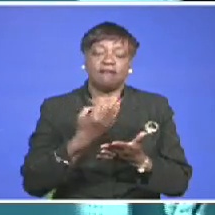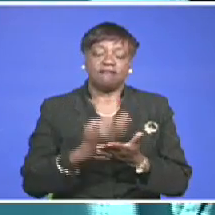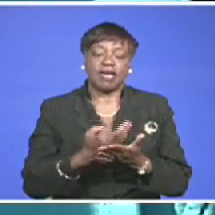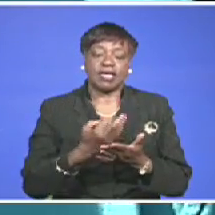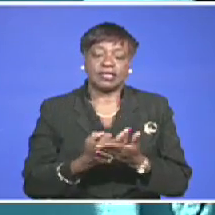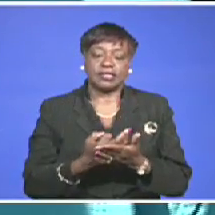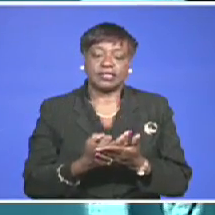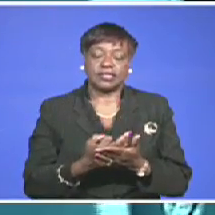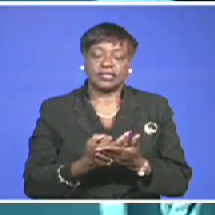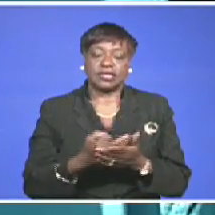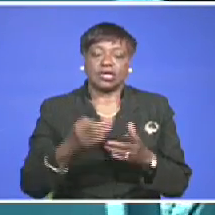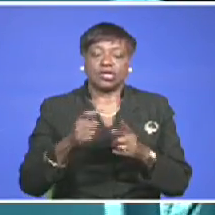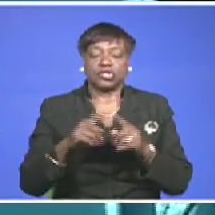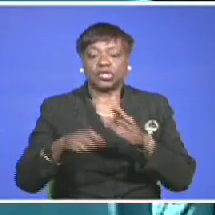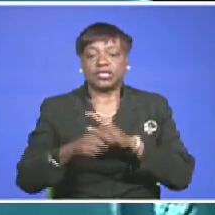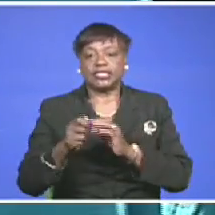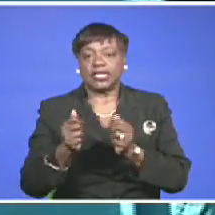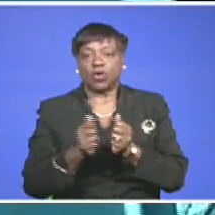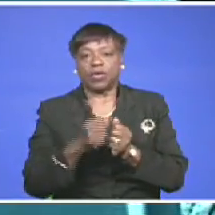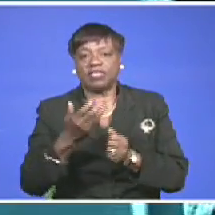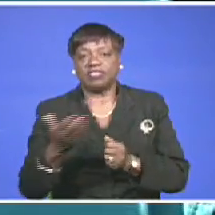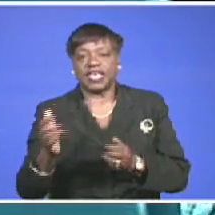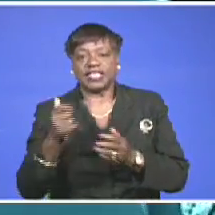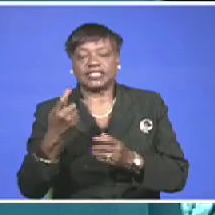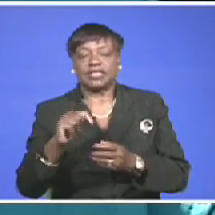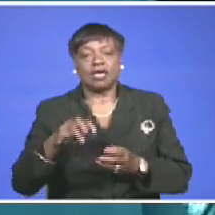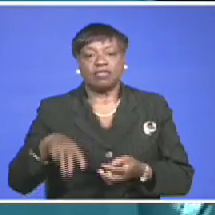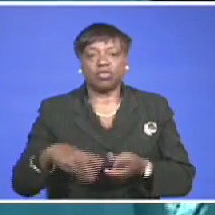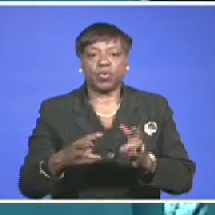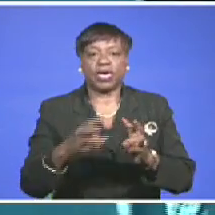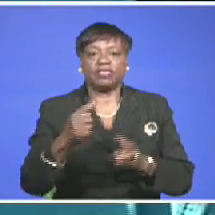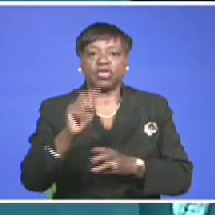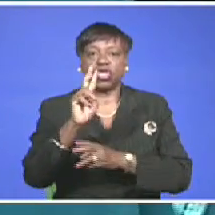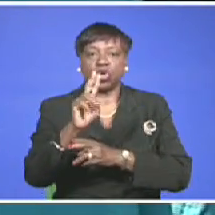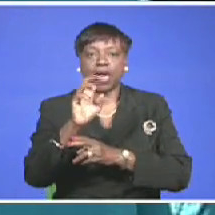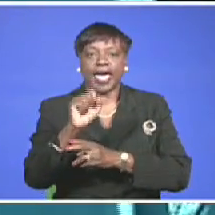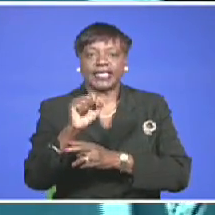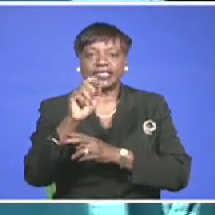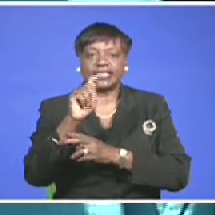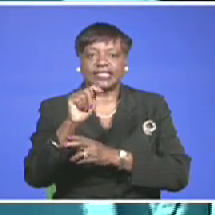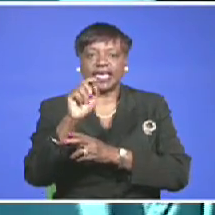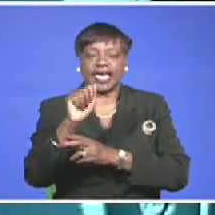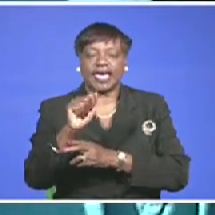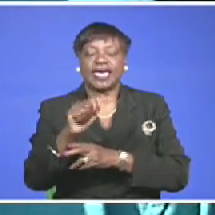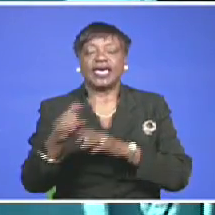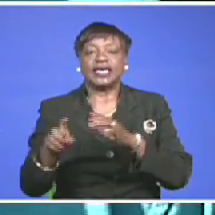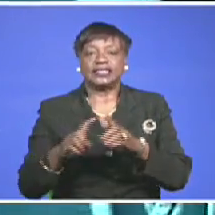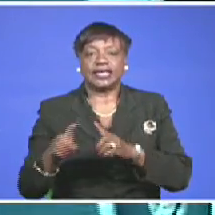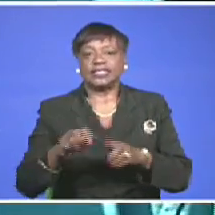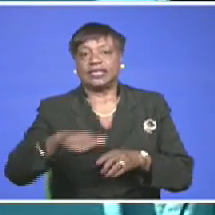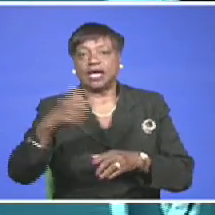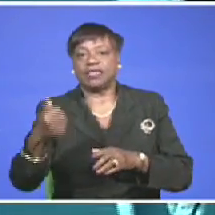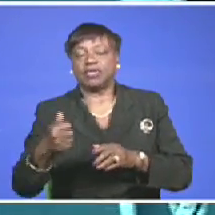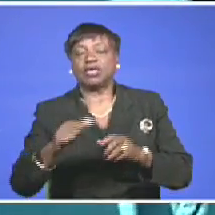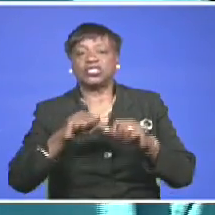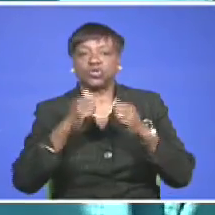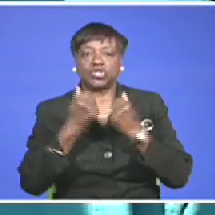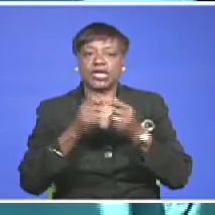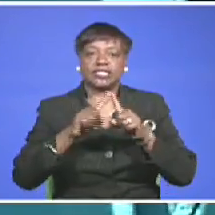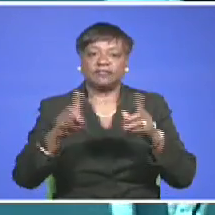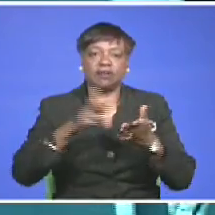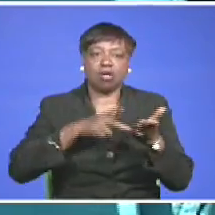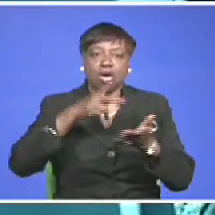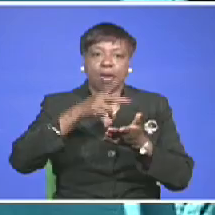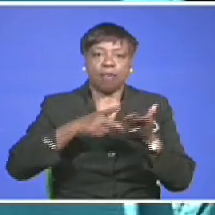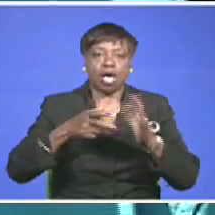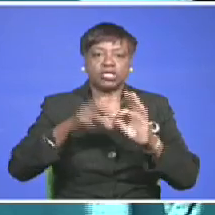to deal with things the way the USTA does and other associations from the different parts of the world do. And that's one of